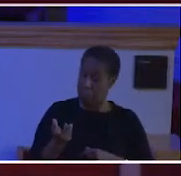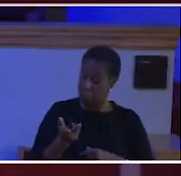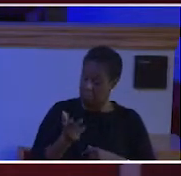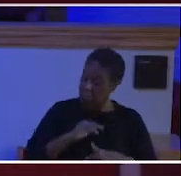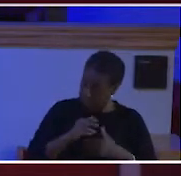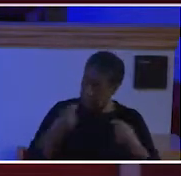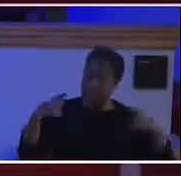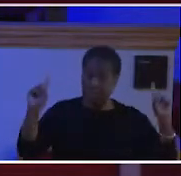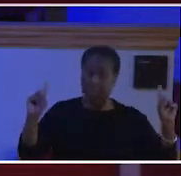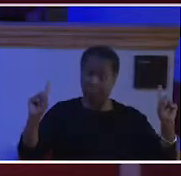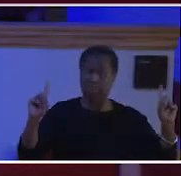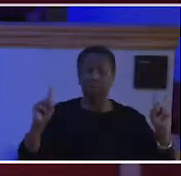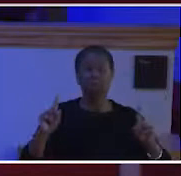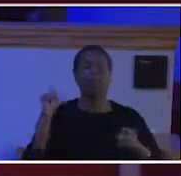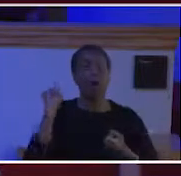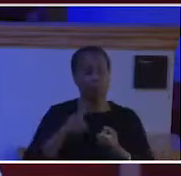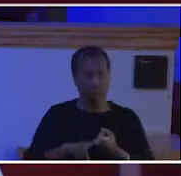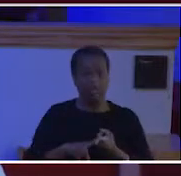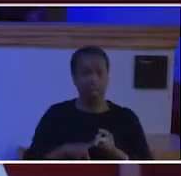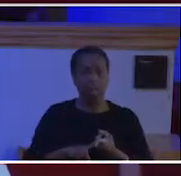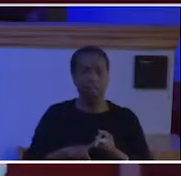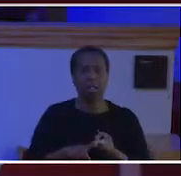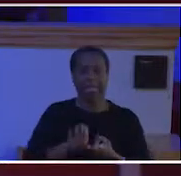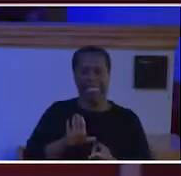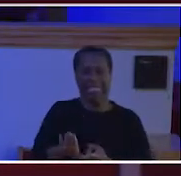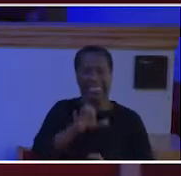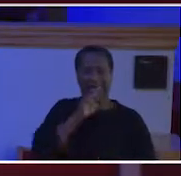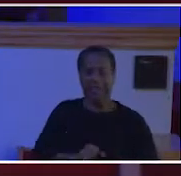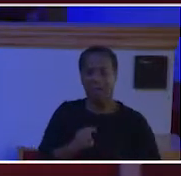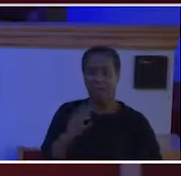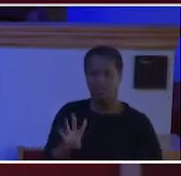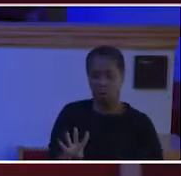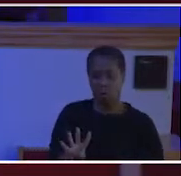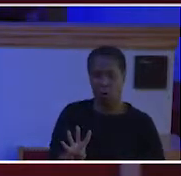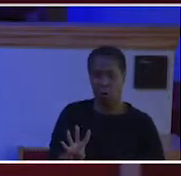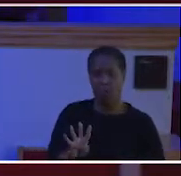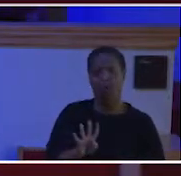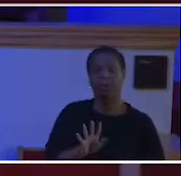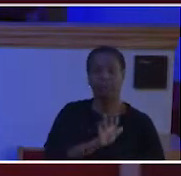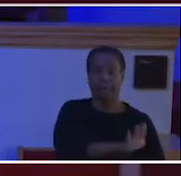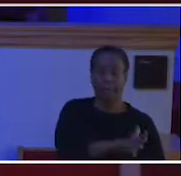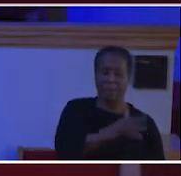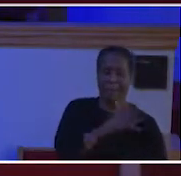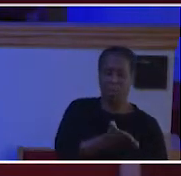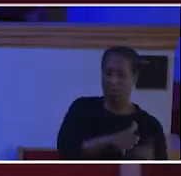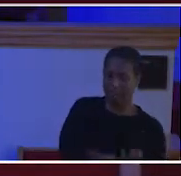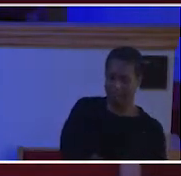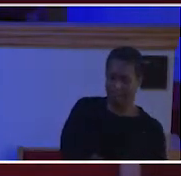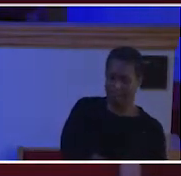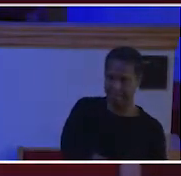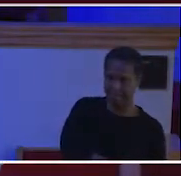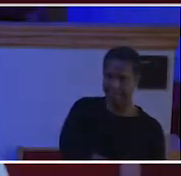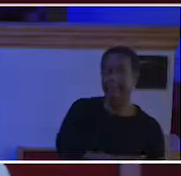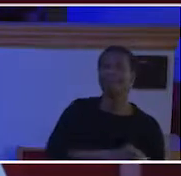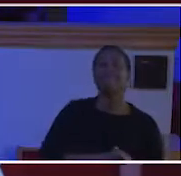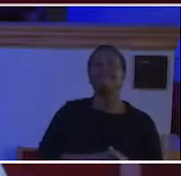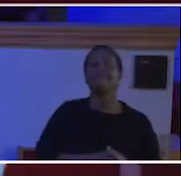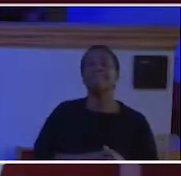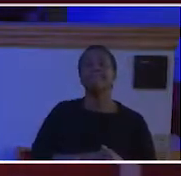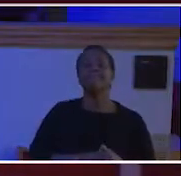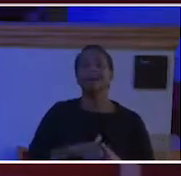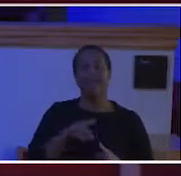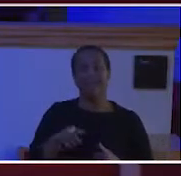successful. Until at the age of 4, Joe's mother died. And then Joe